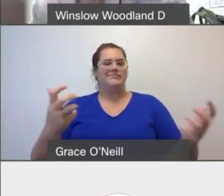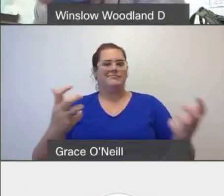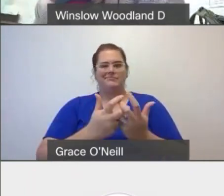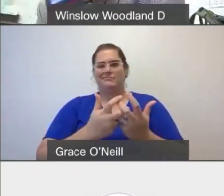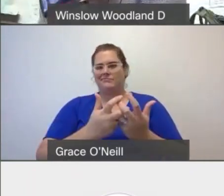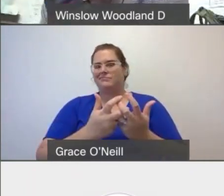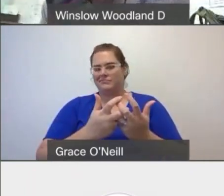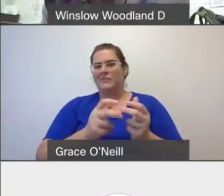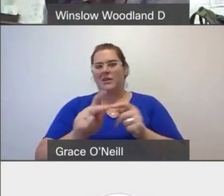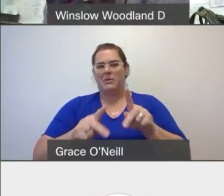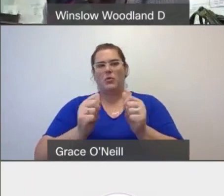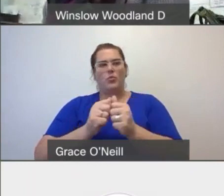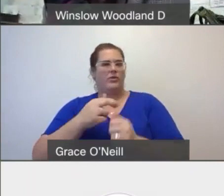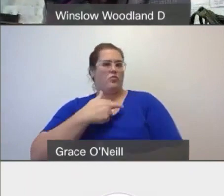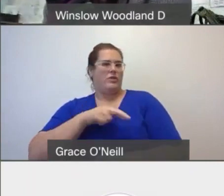religious reasons.